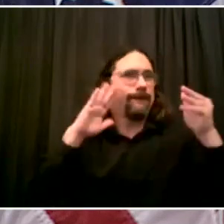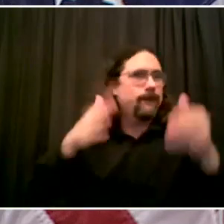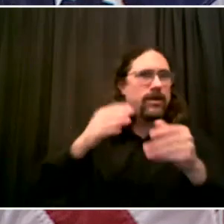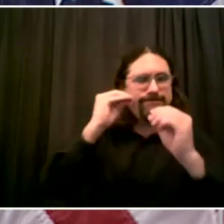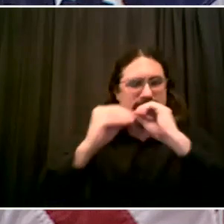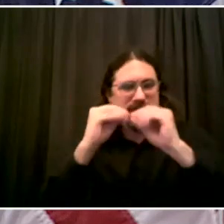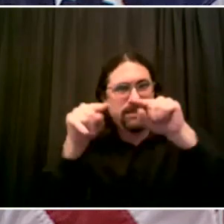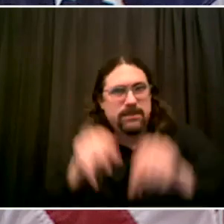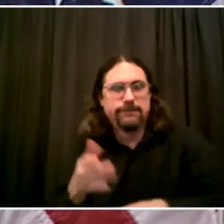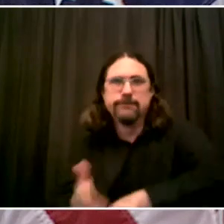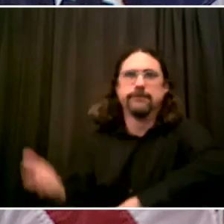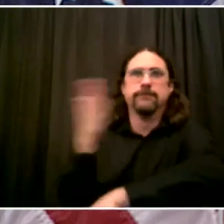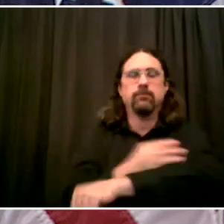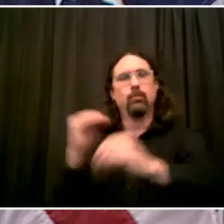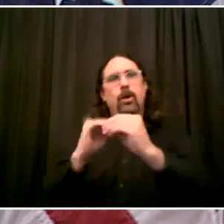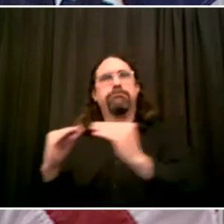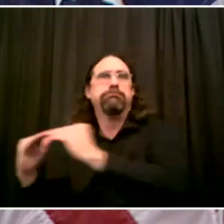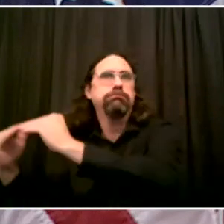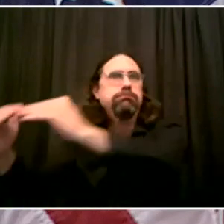this moment of this pandemic.